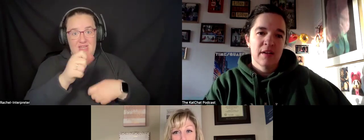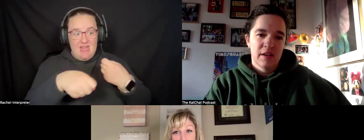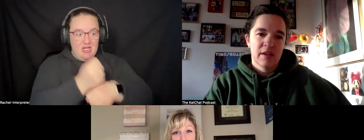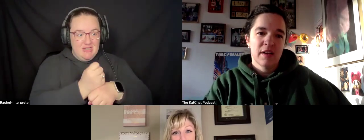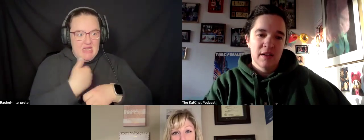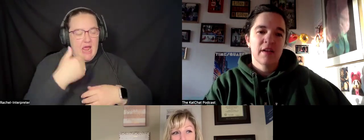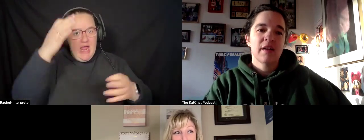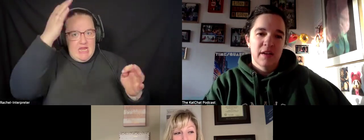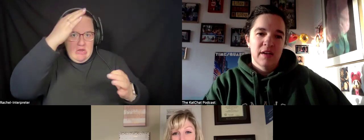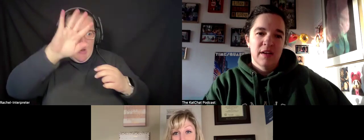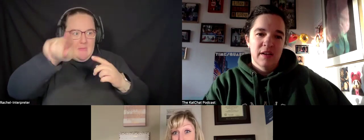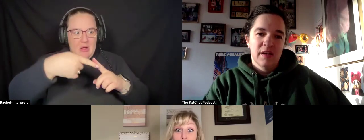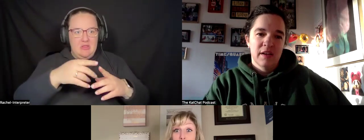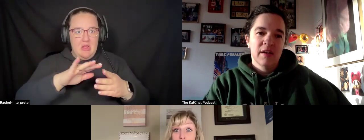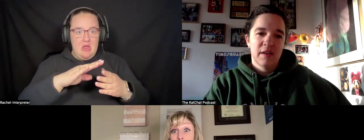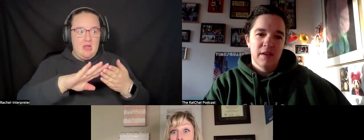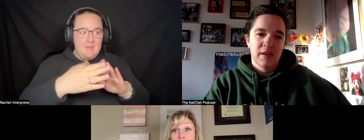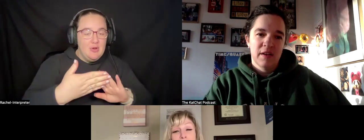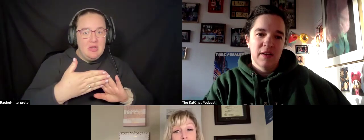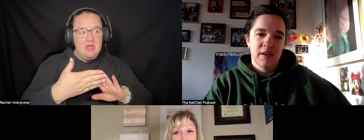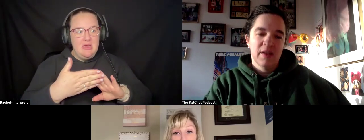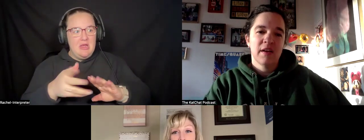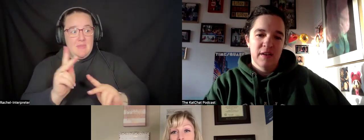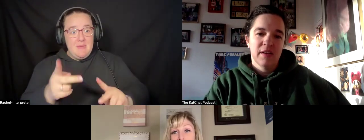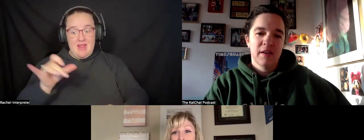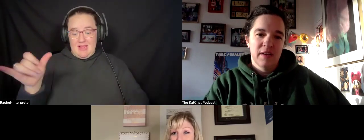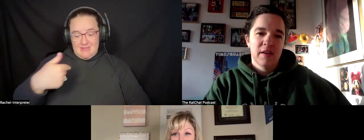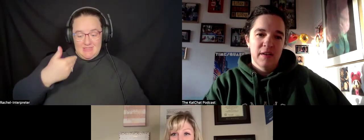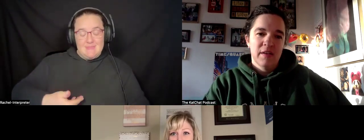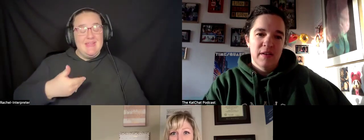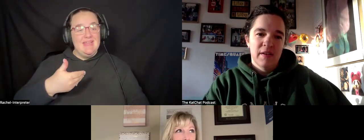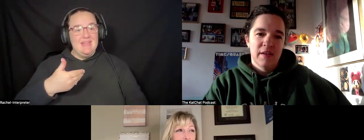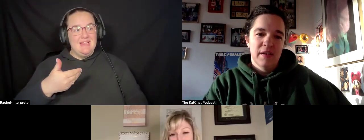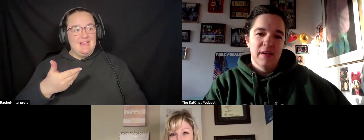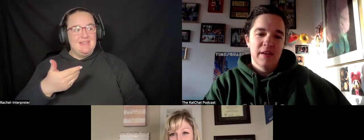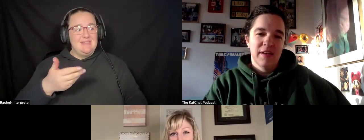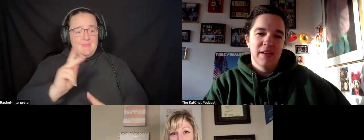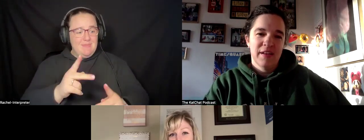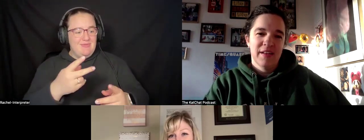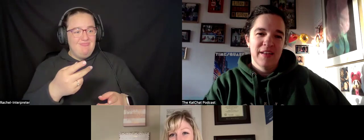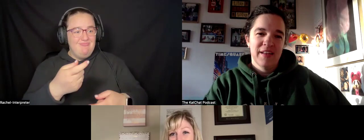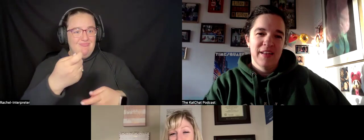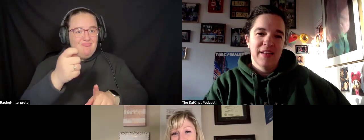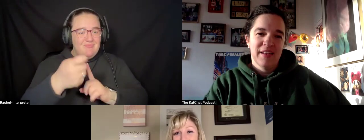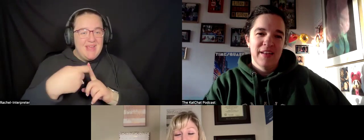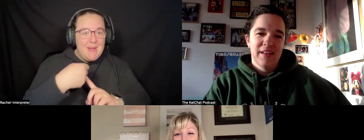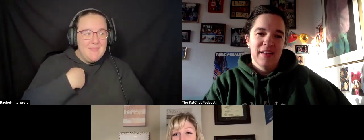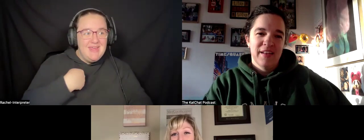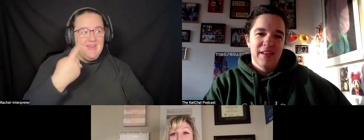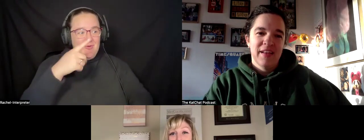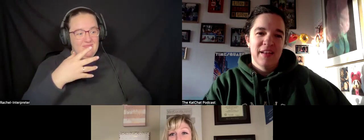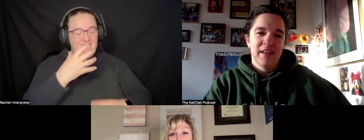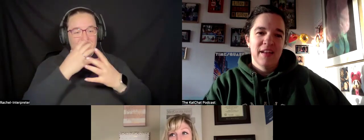a community out there or people like me that also love this stuff because I get made fun of all the time for it, or always kind of had. And